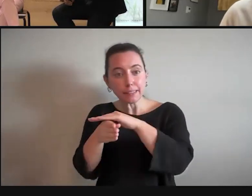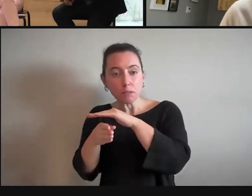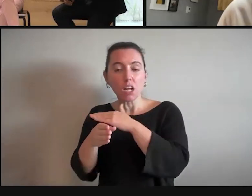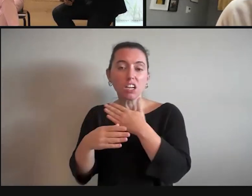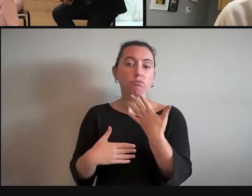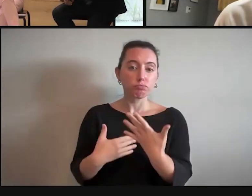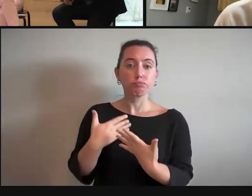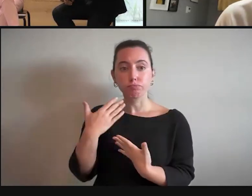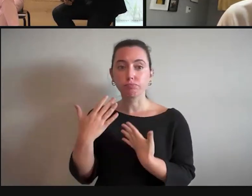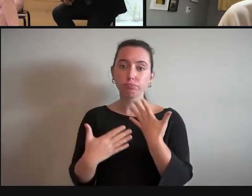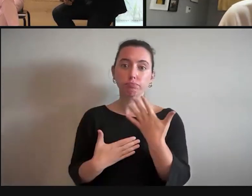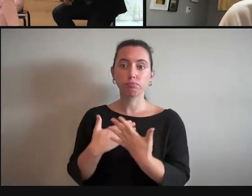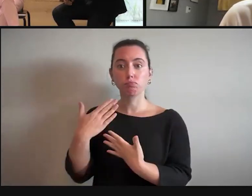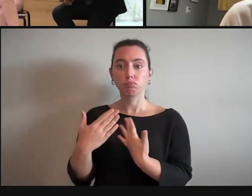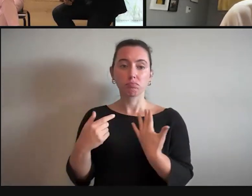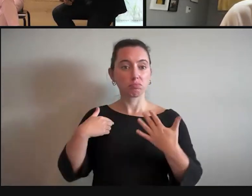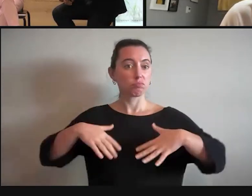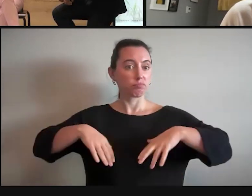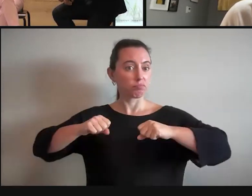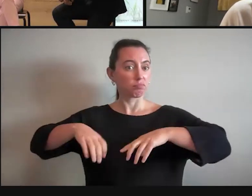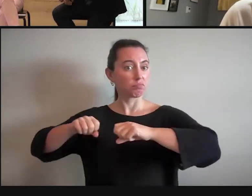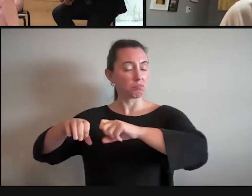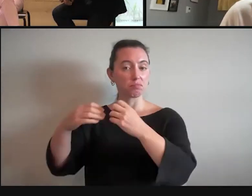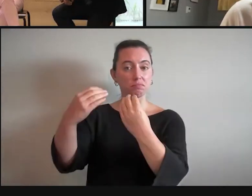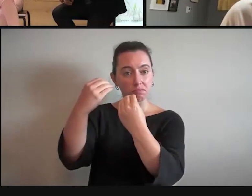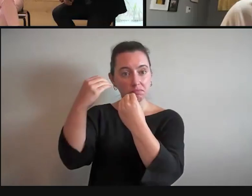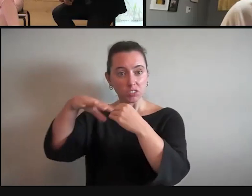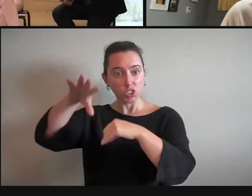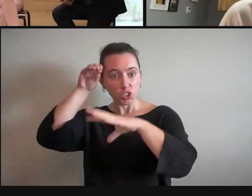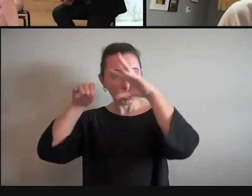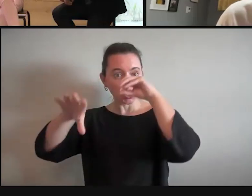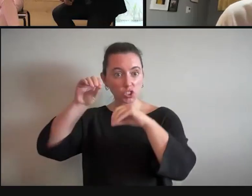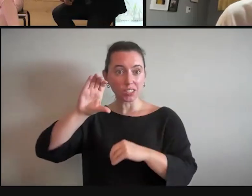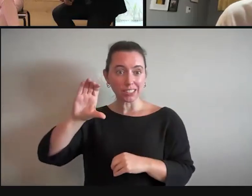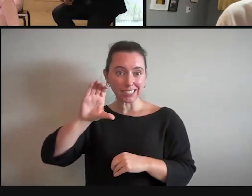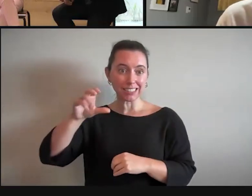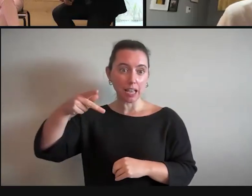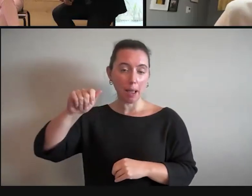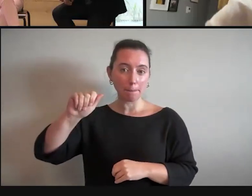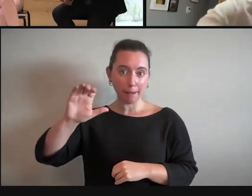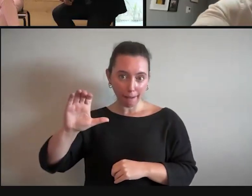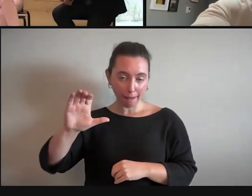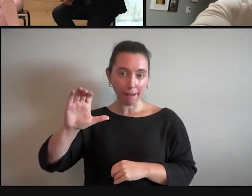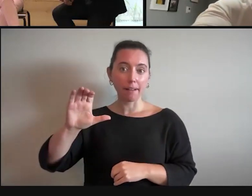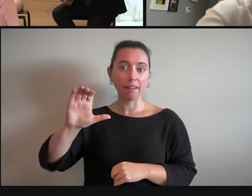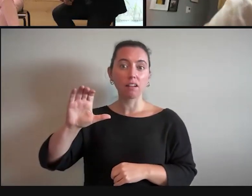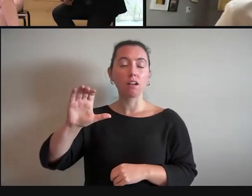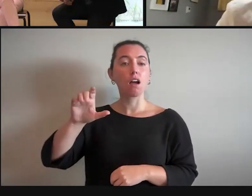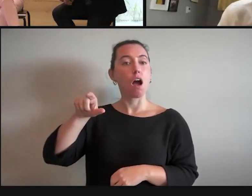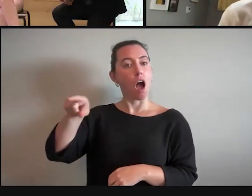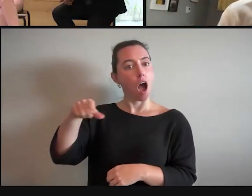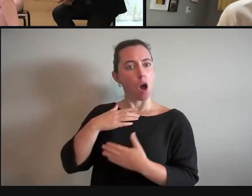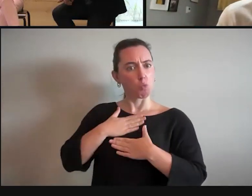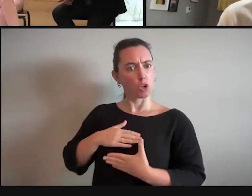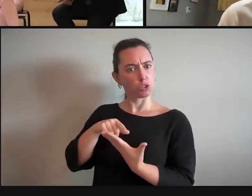I decided to take CPAC as a proof and to show, okay, this is something I